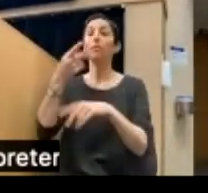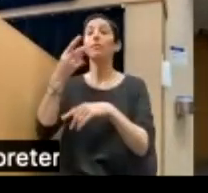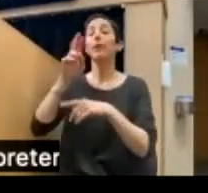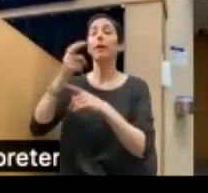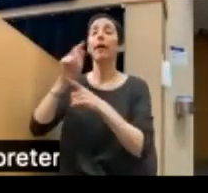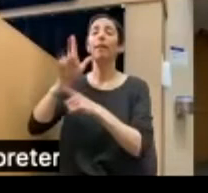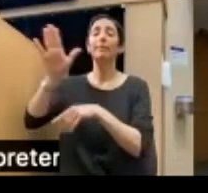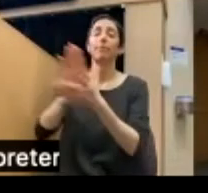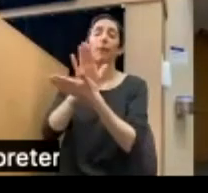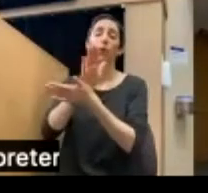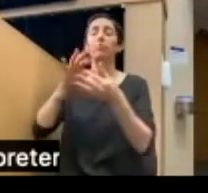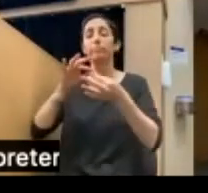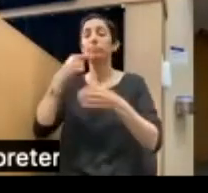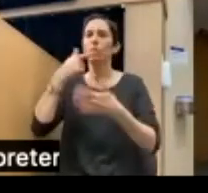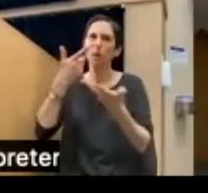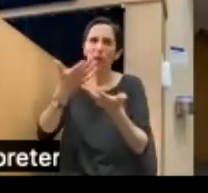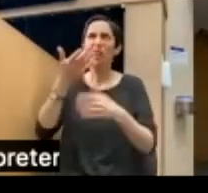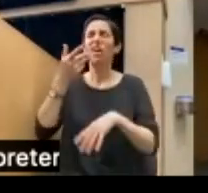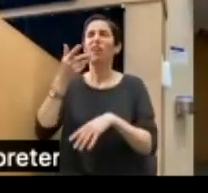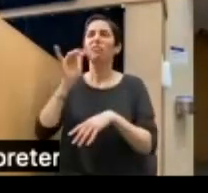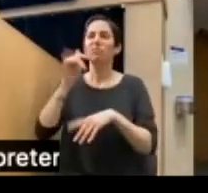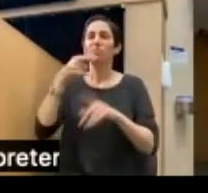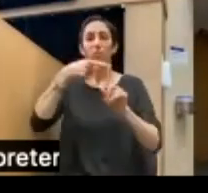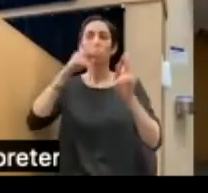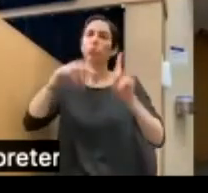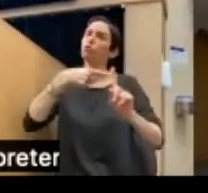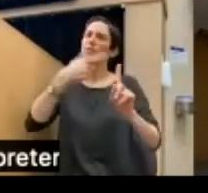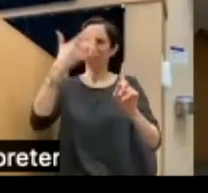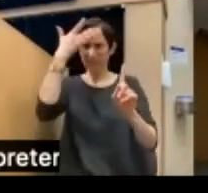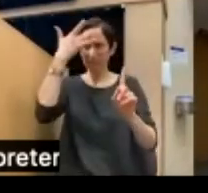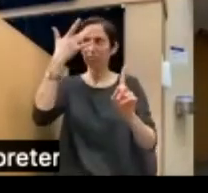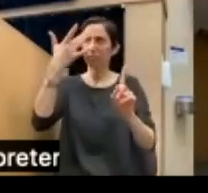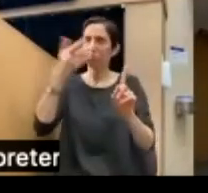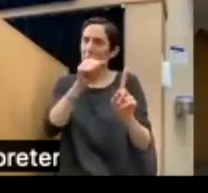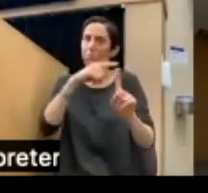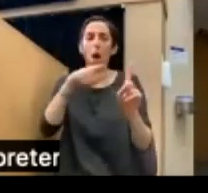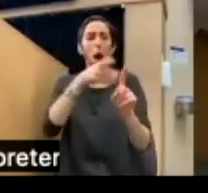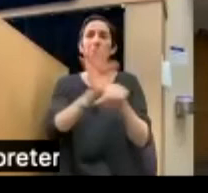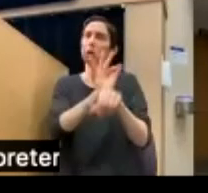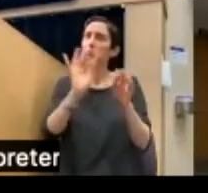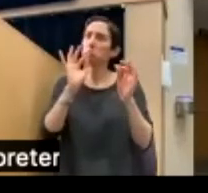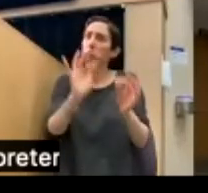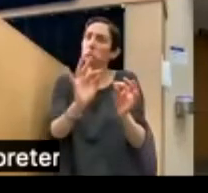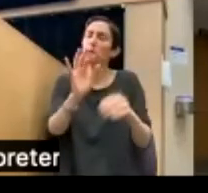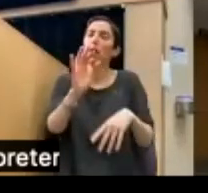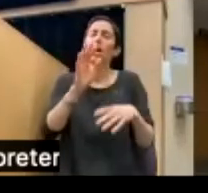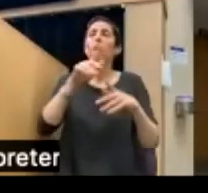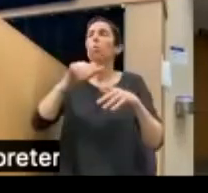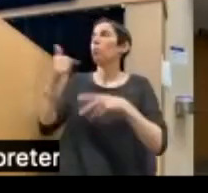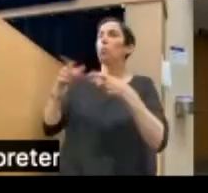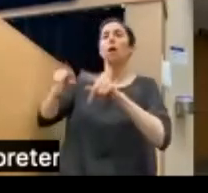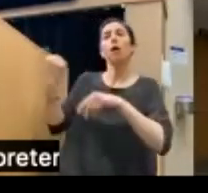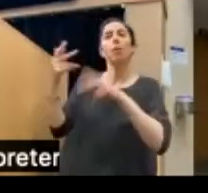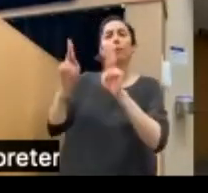somebody is, you know, is sick but functioning well, or well but feeling sick? And